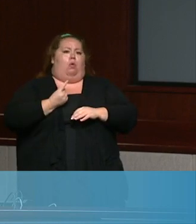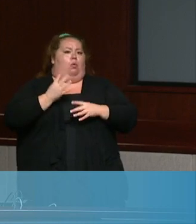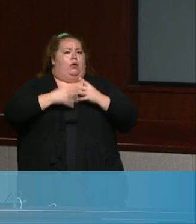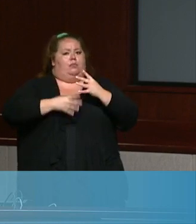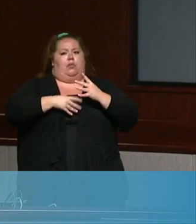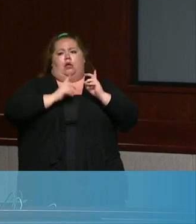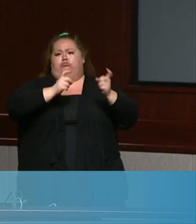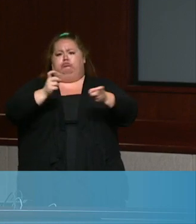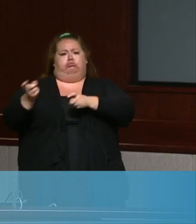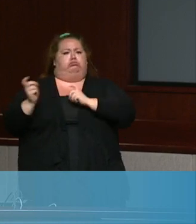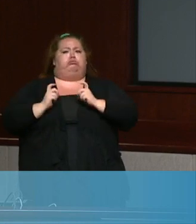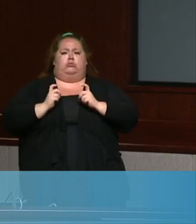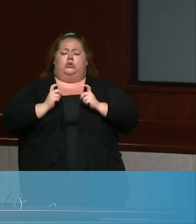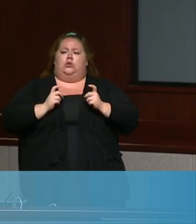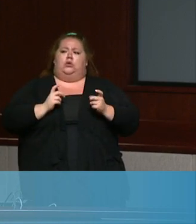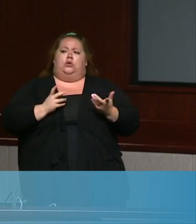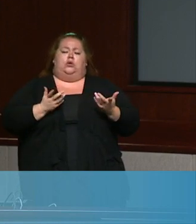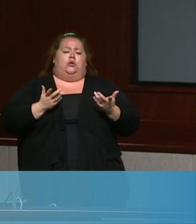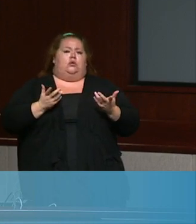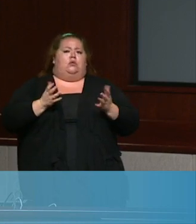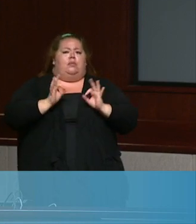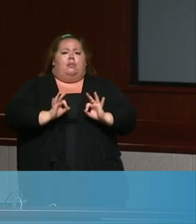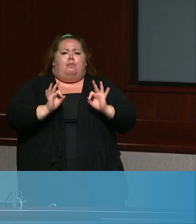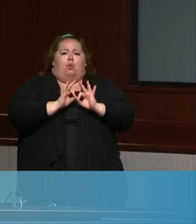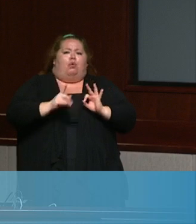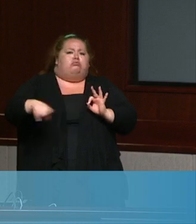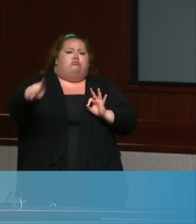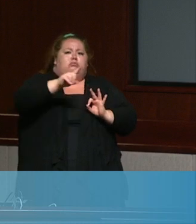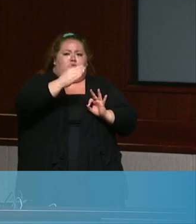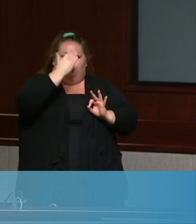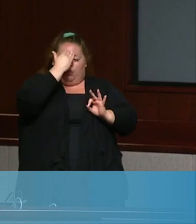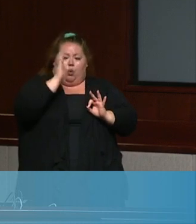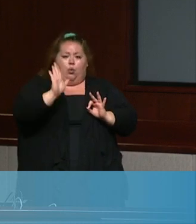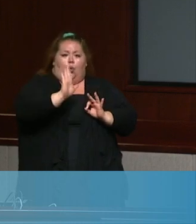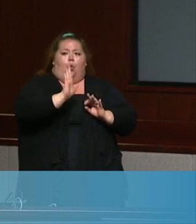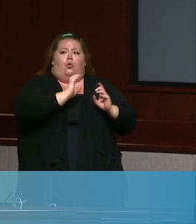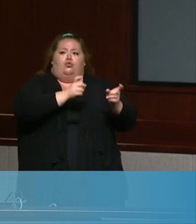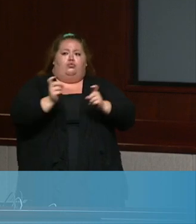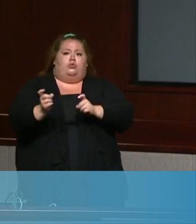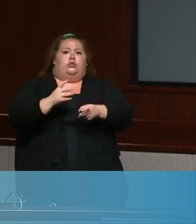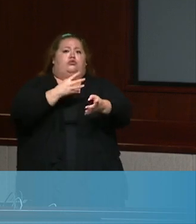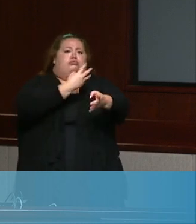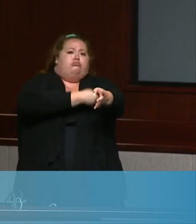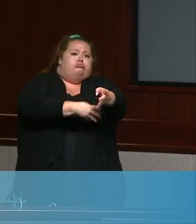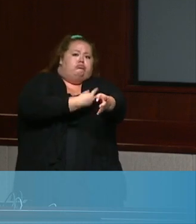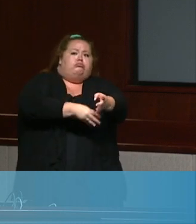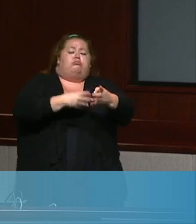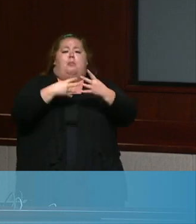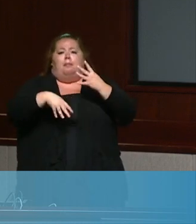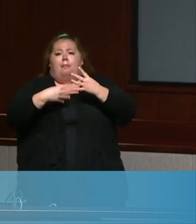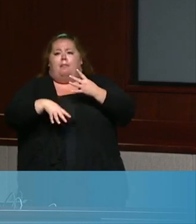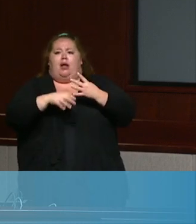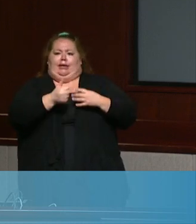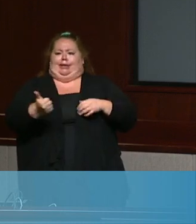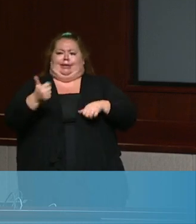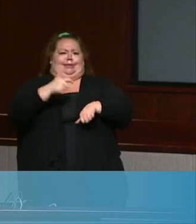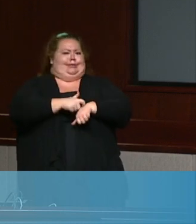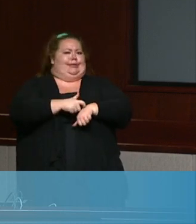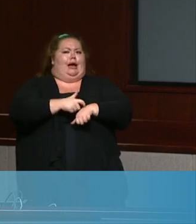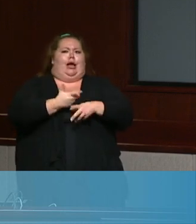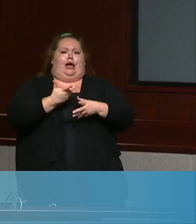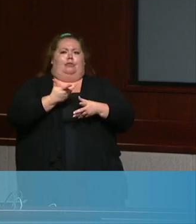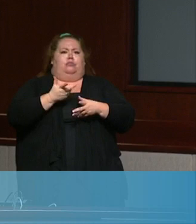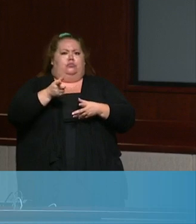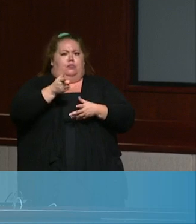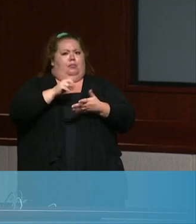it's important for all of you to know that your donation of your blood at any time saves